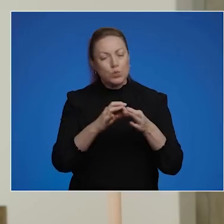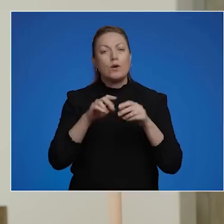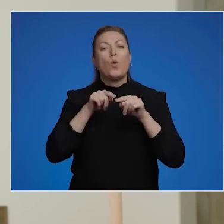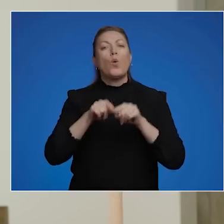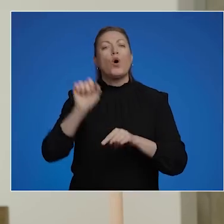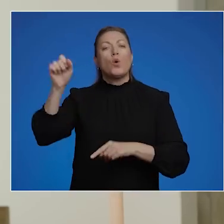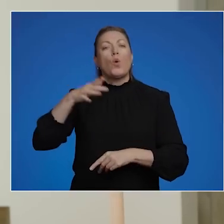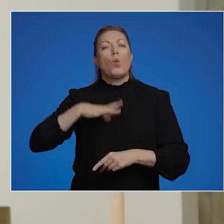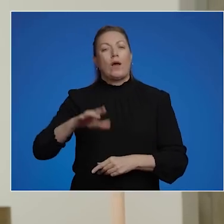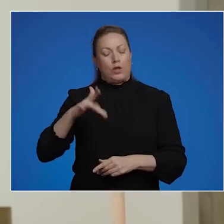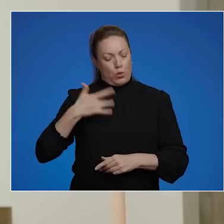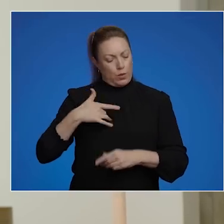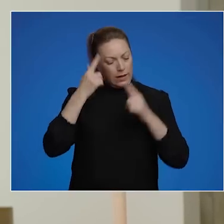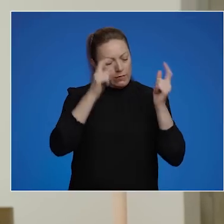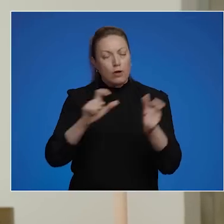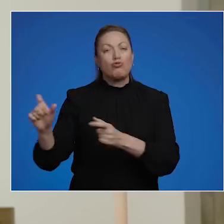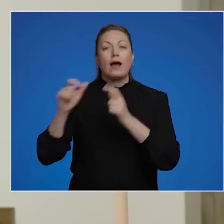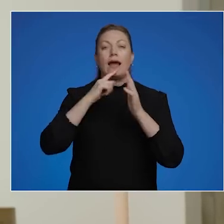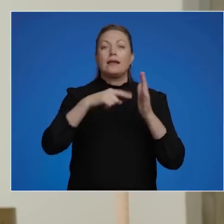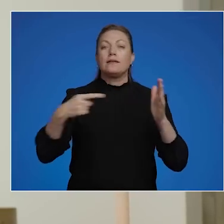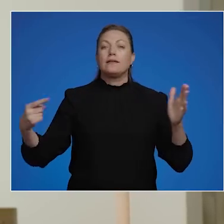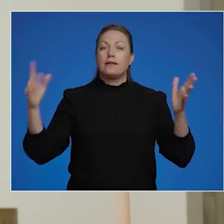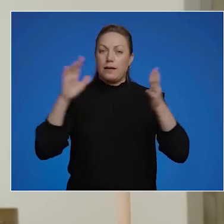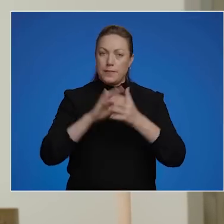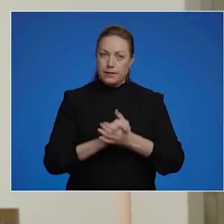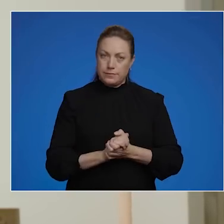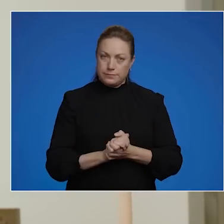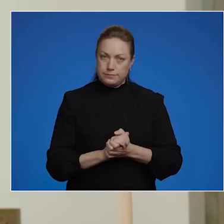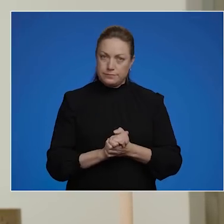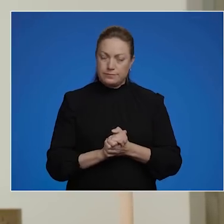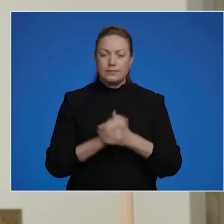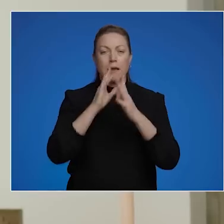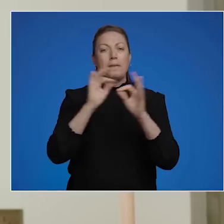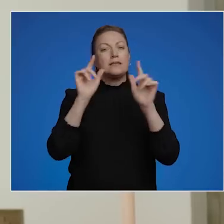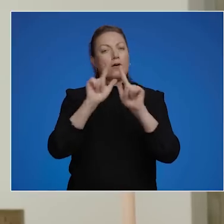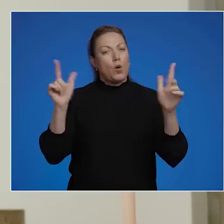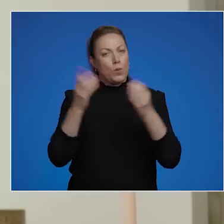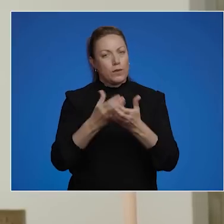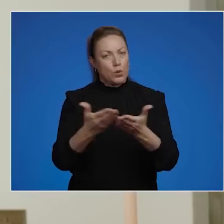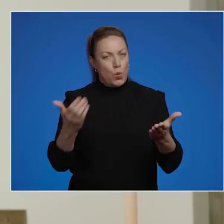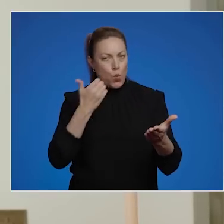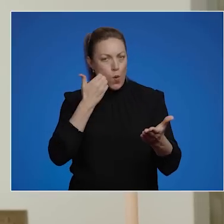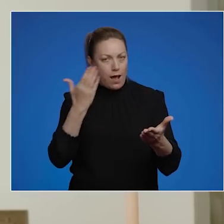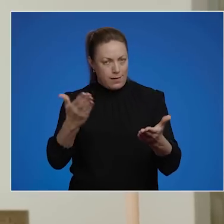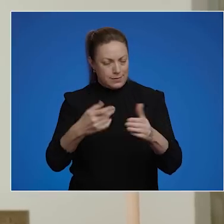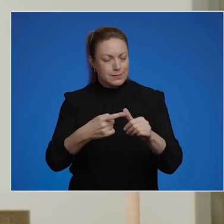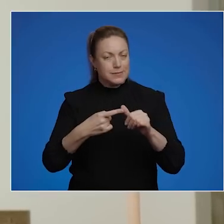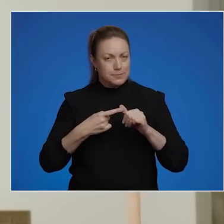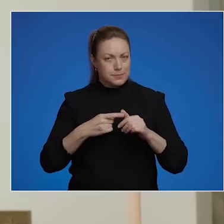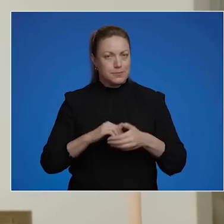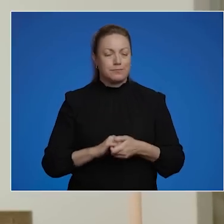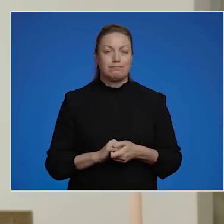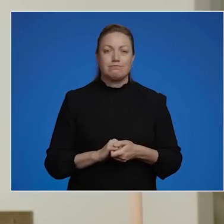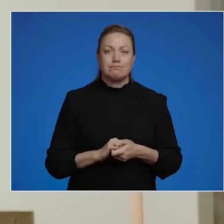live and reign forever and ever. the peace of the Lord be with you always. And with your spirit.